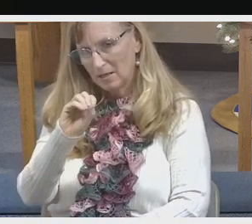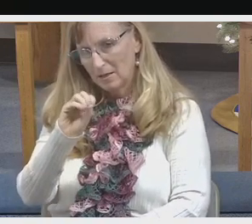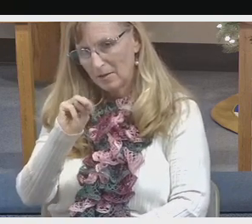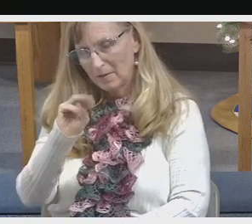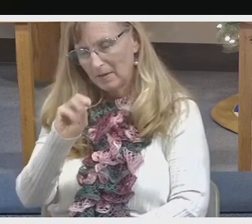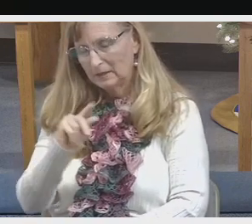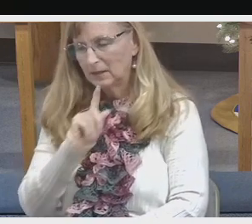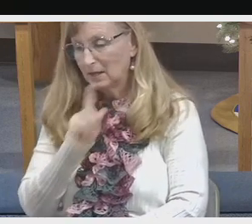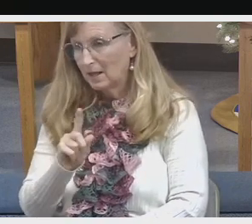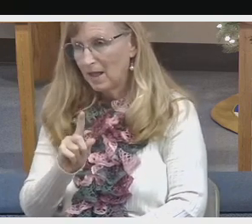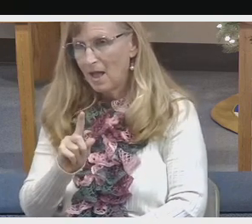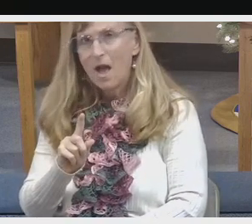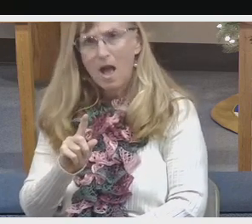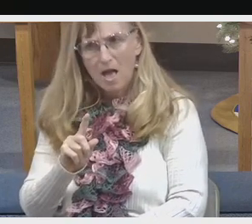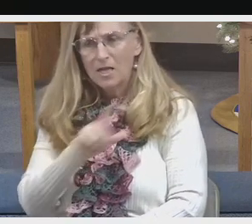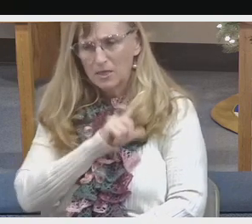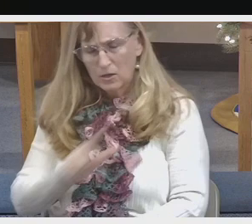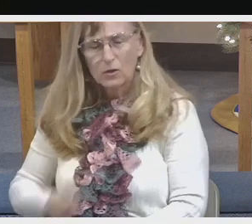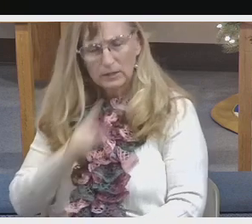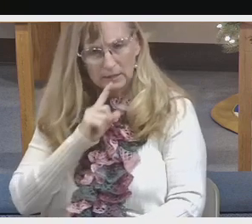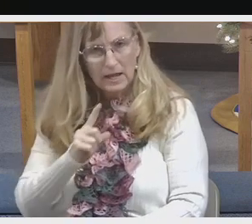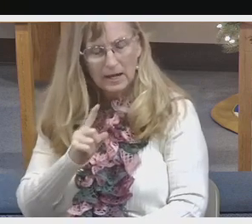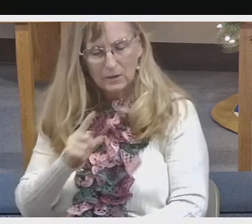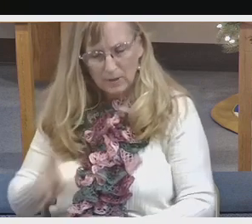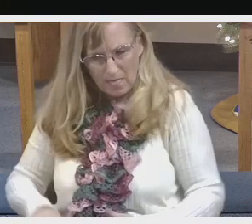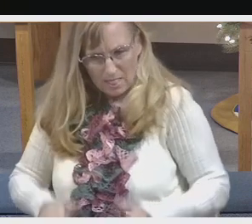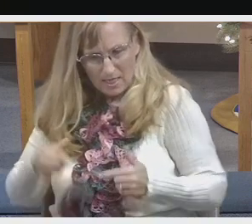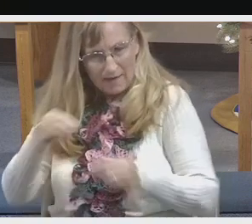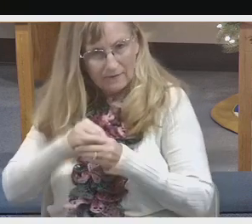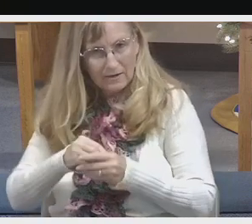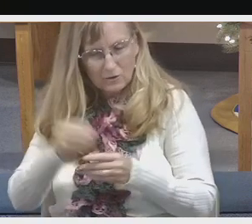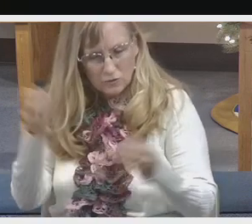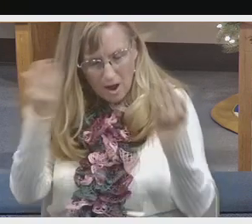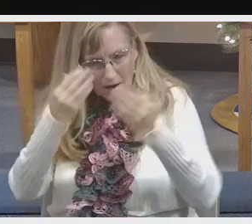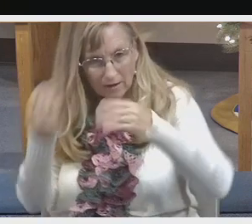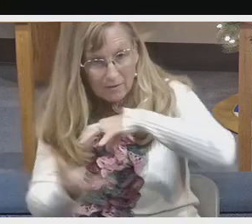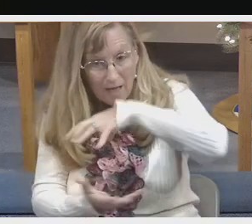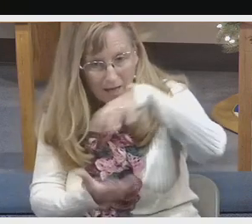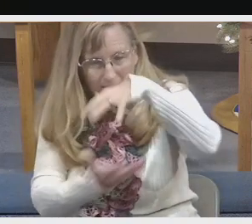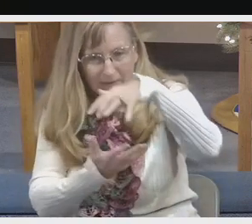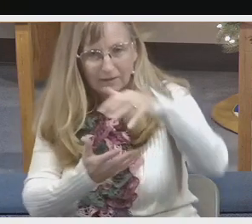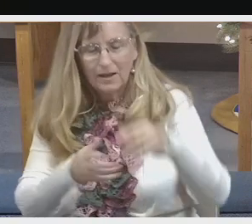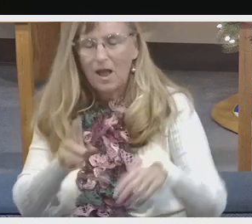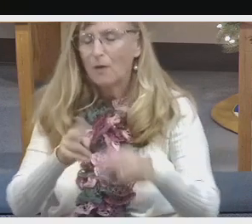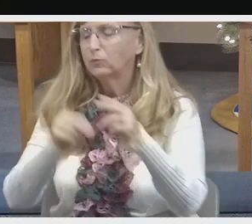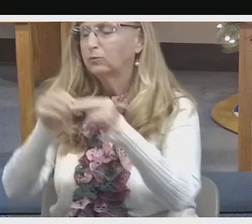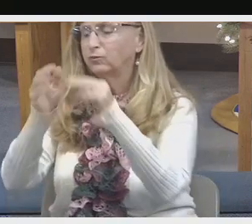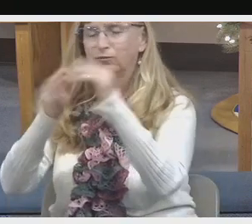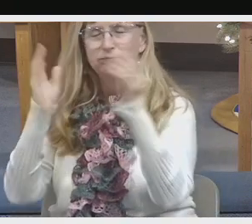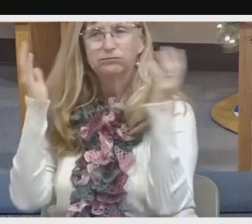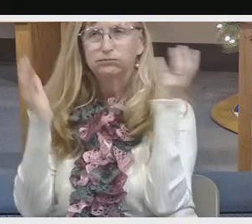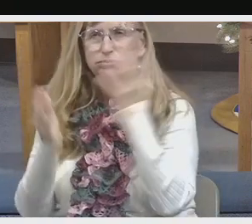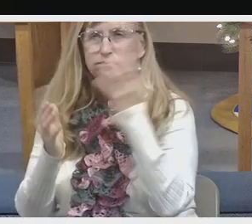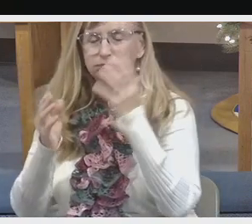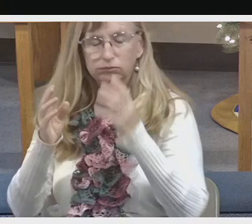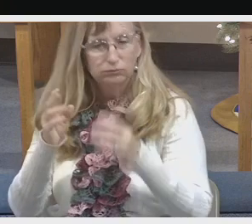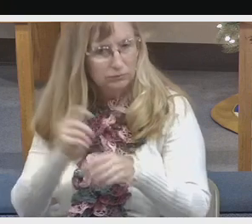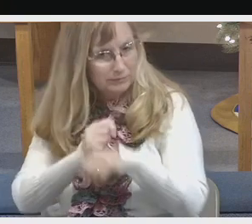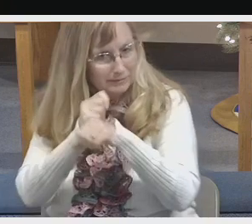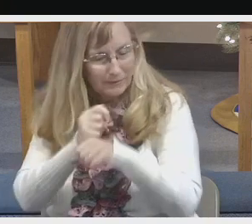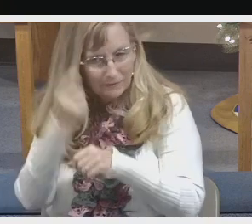cloud. I have indeed built a magnificent temple for you, a place for you to dwell